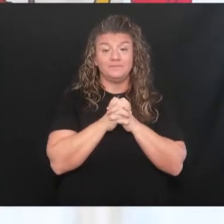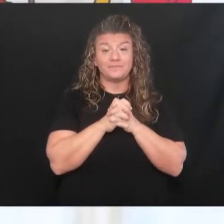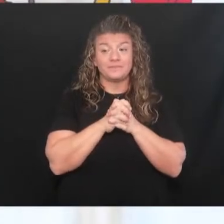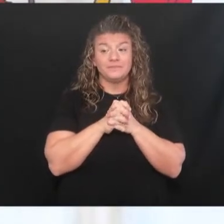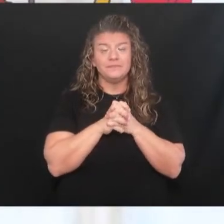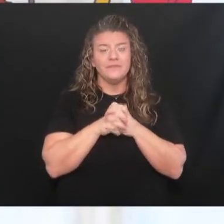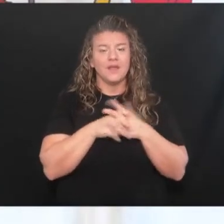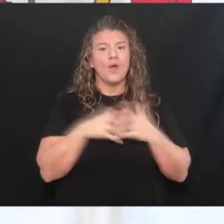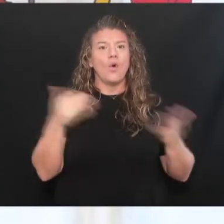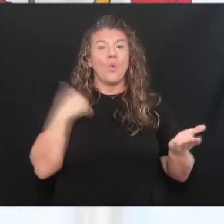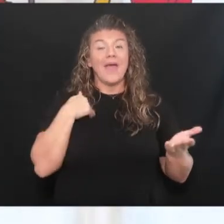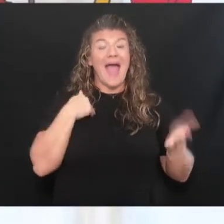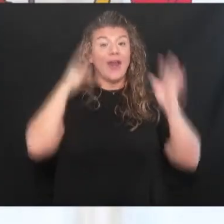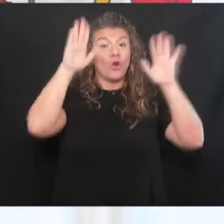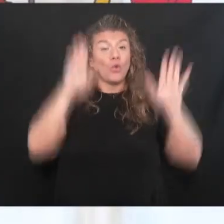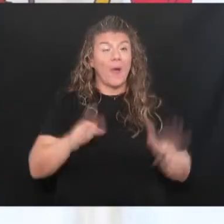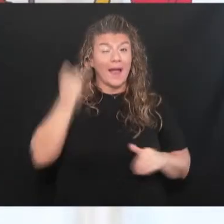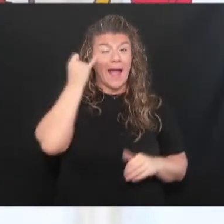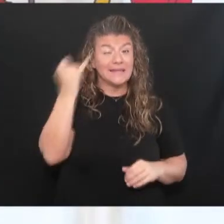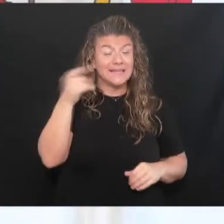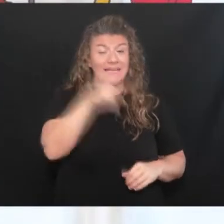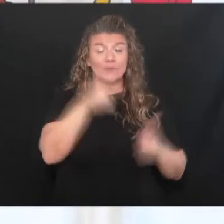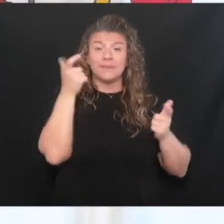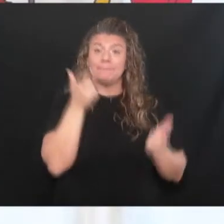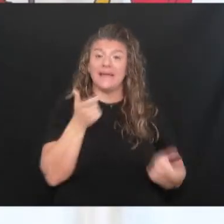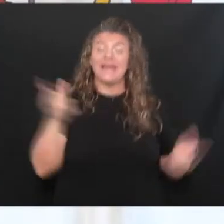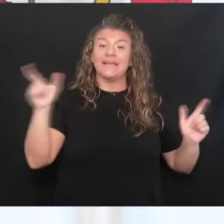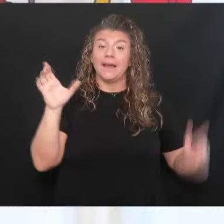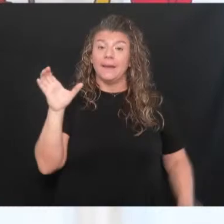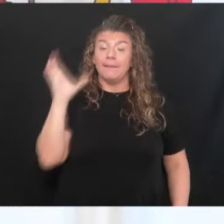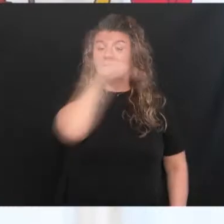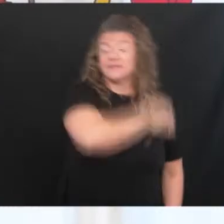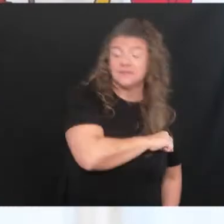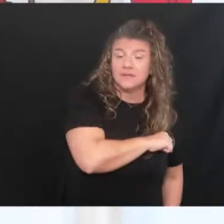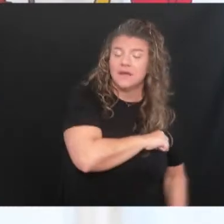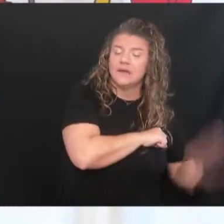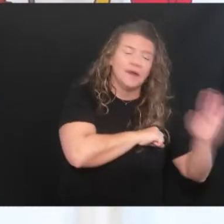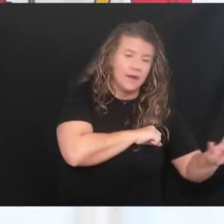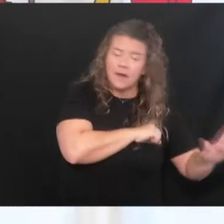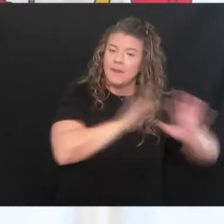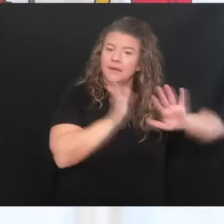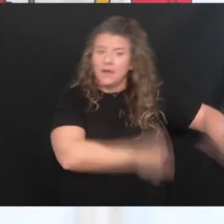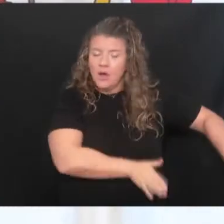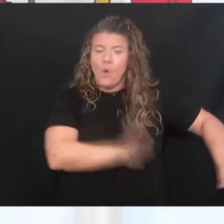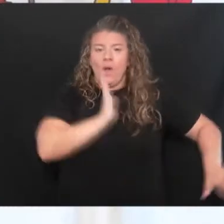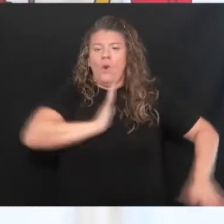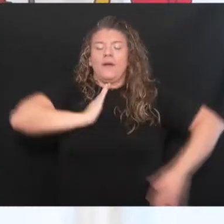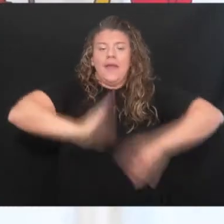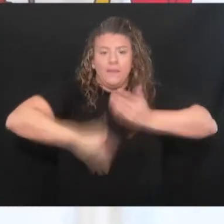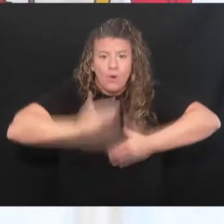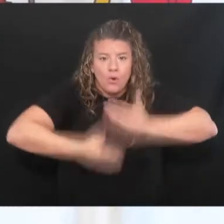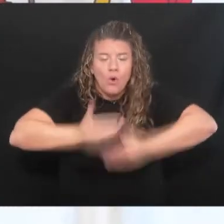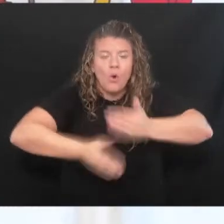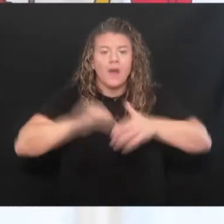We had a great idea, and it was a big miss. But nevertheless, we're going to keep on plowing, keep on and doing all the good we can